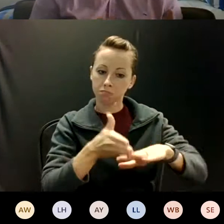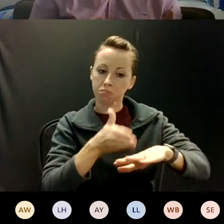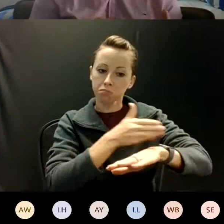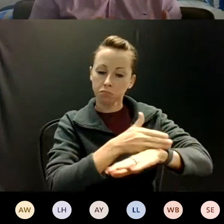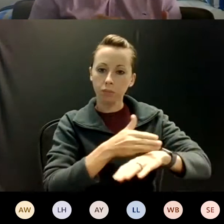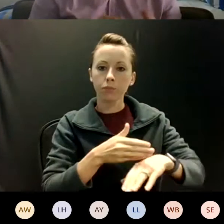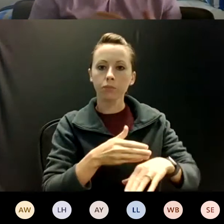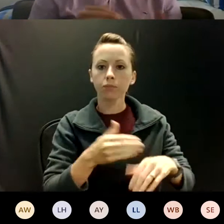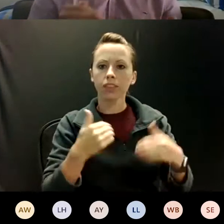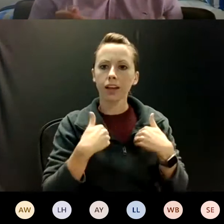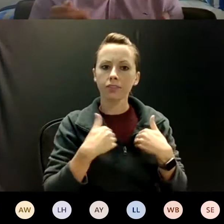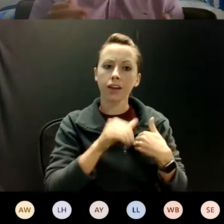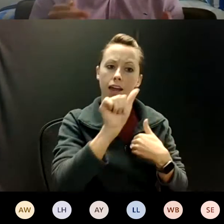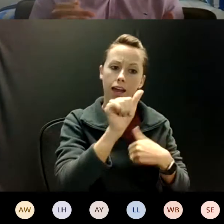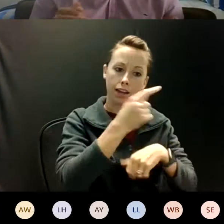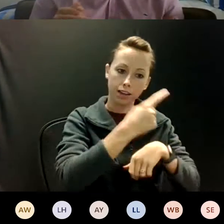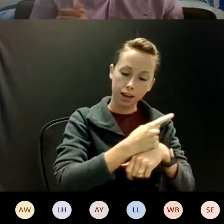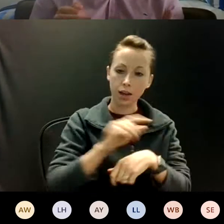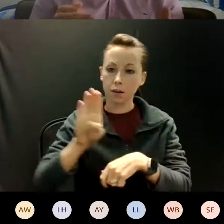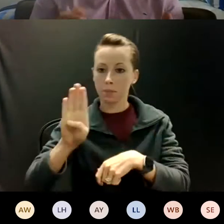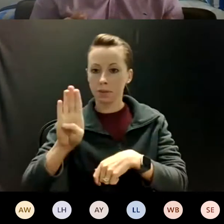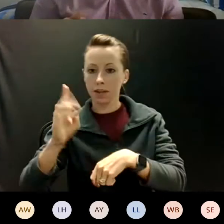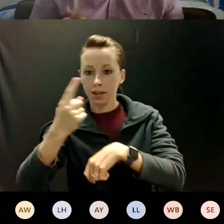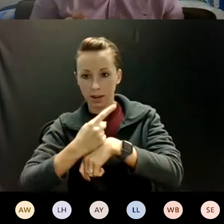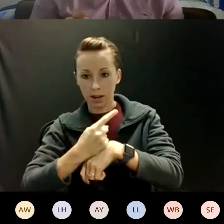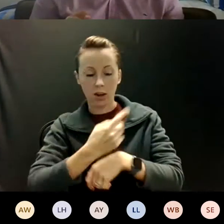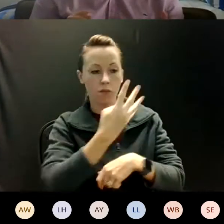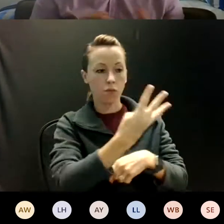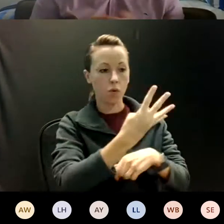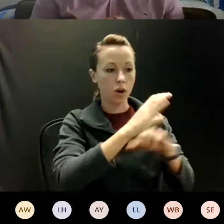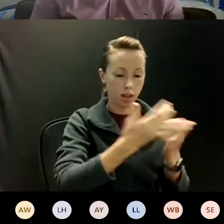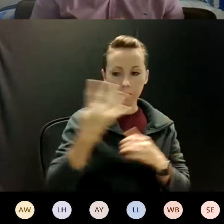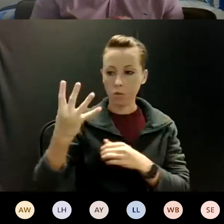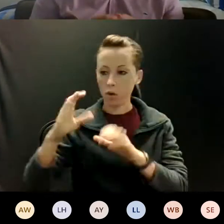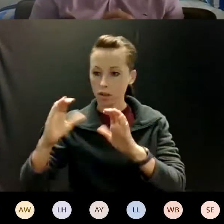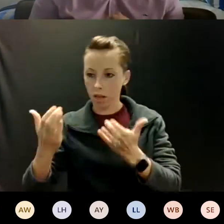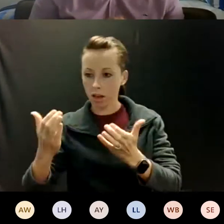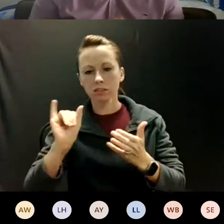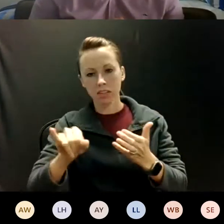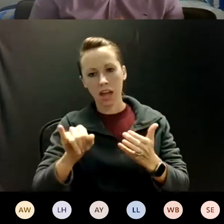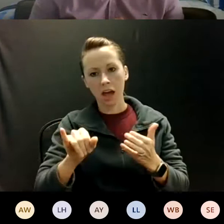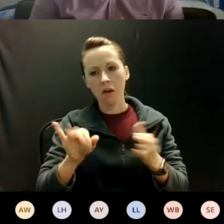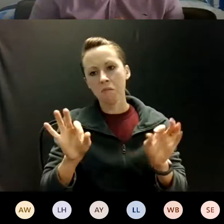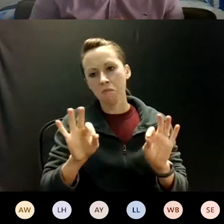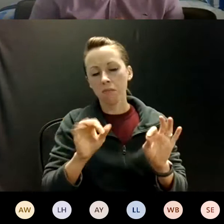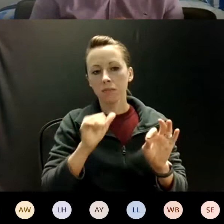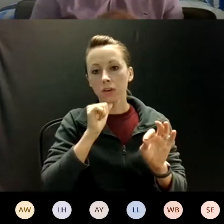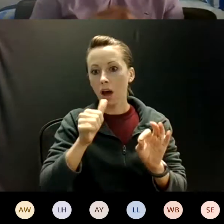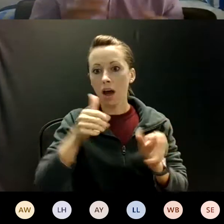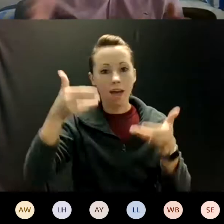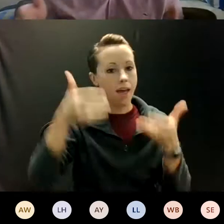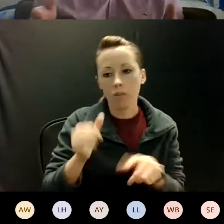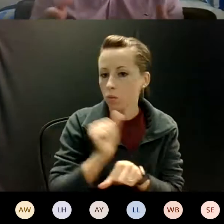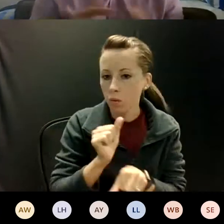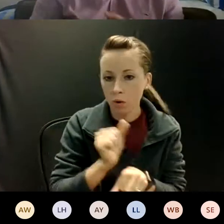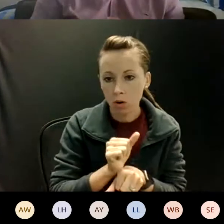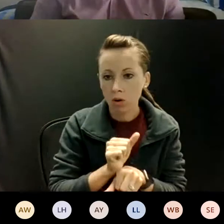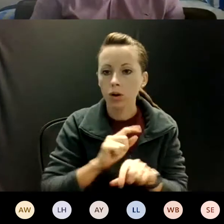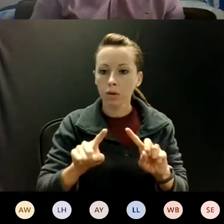day, four classes a day. So for me, it was pretty light work. Most of it was review. I didn't really learn a lot of new things throughout the